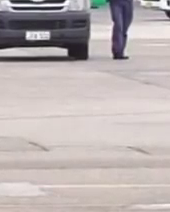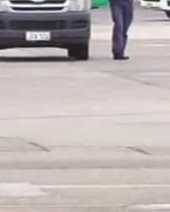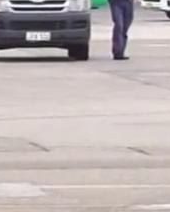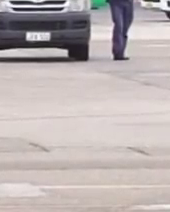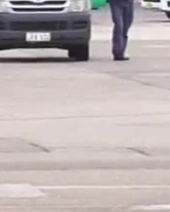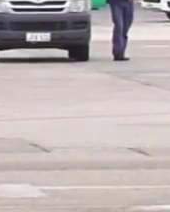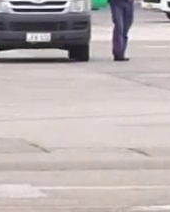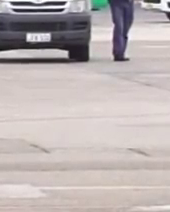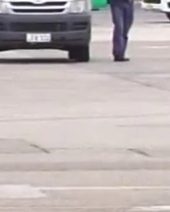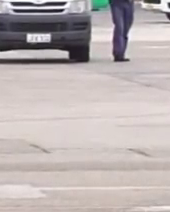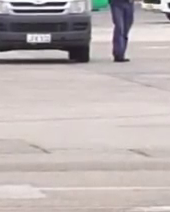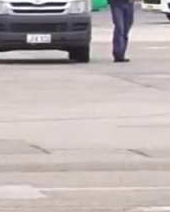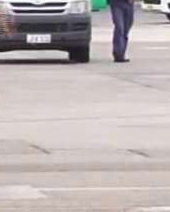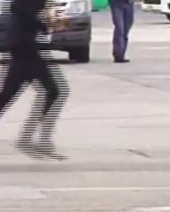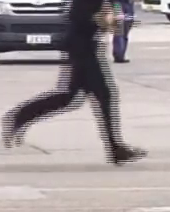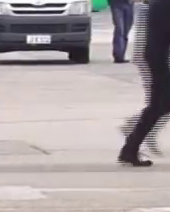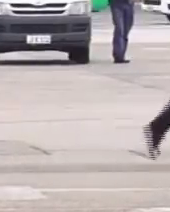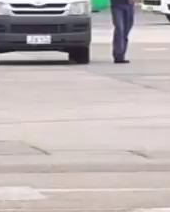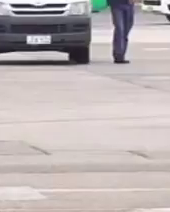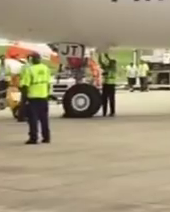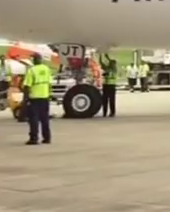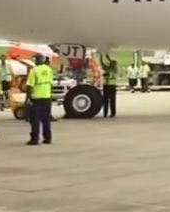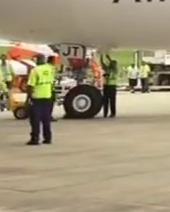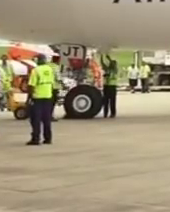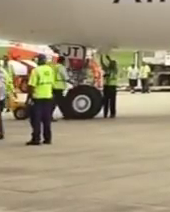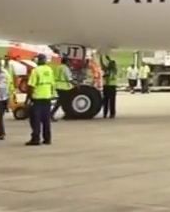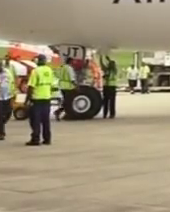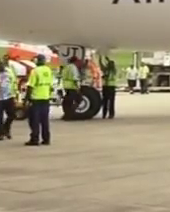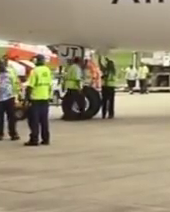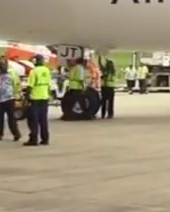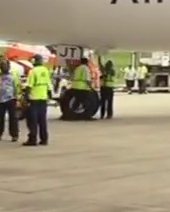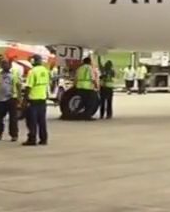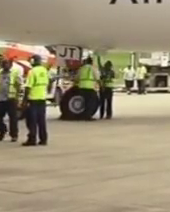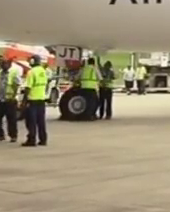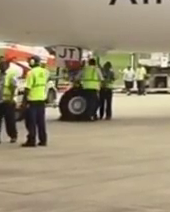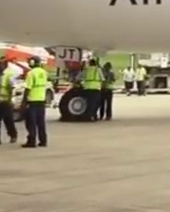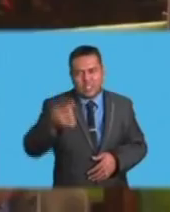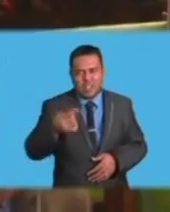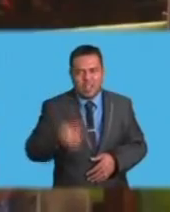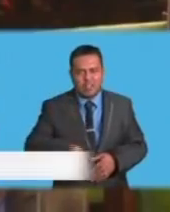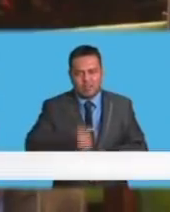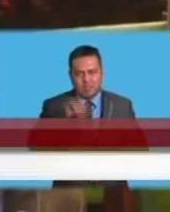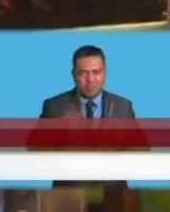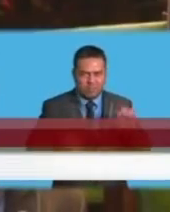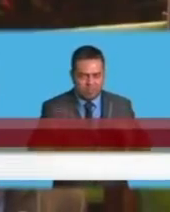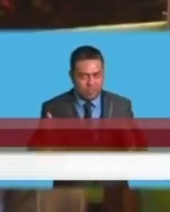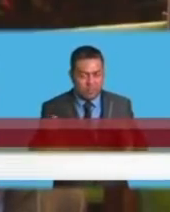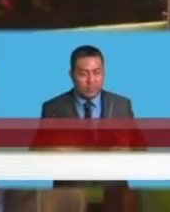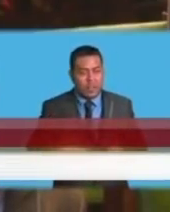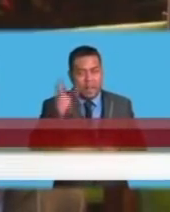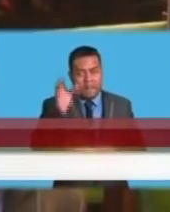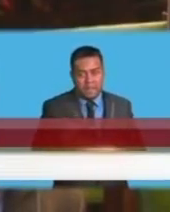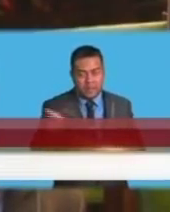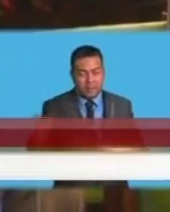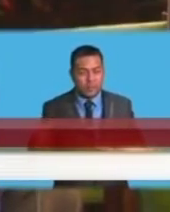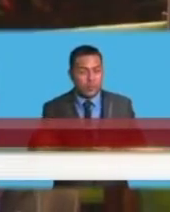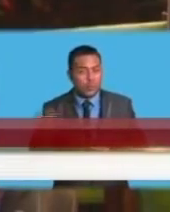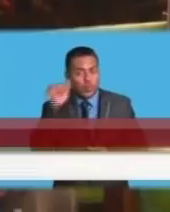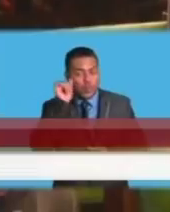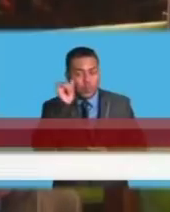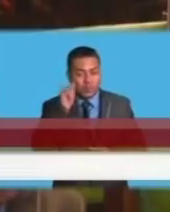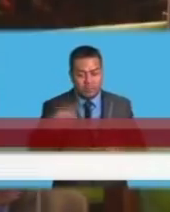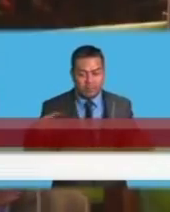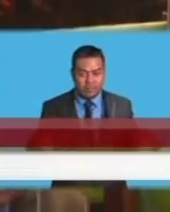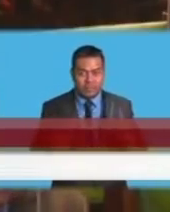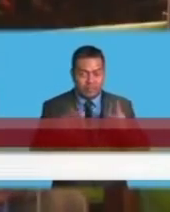was responsible for a $96 million loss incurred by the national airline. A person who knows about hedging will be